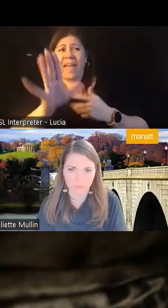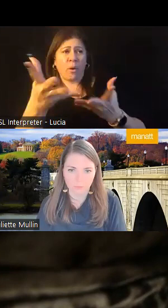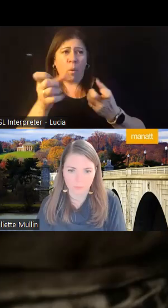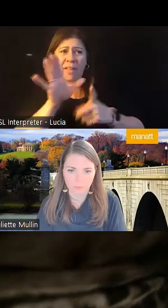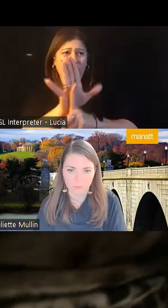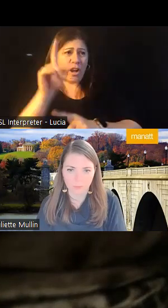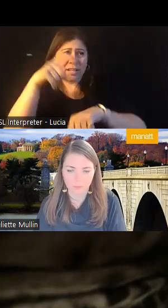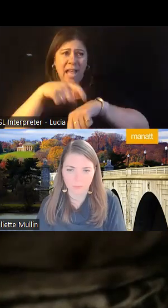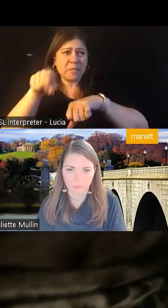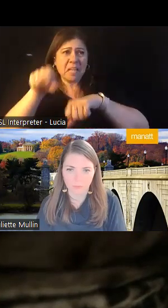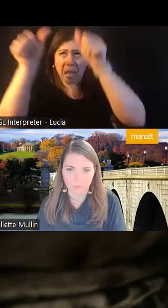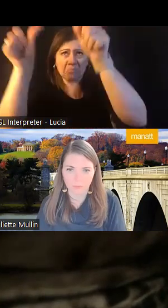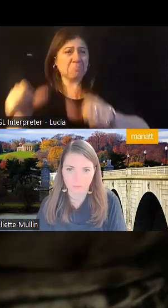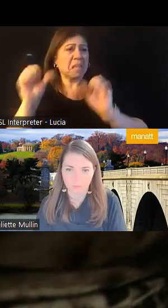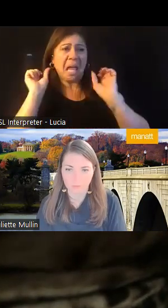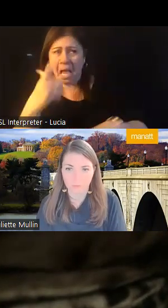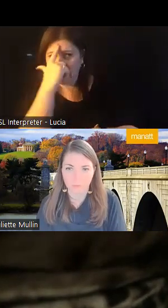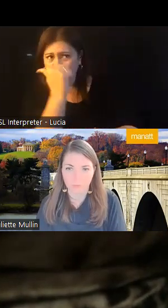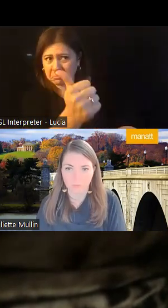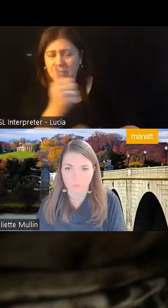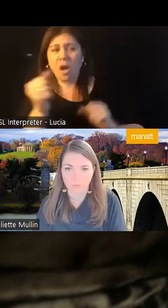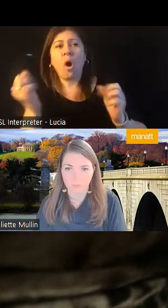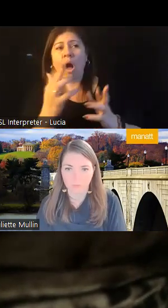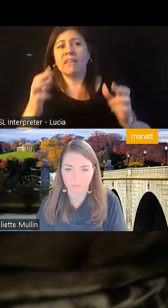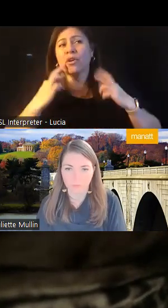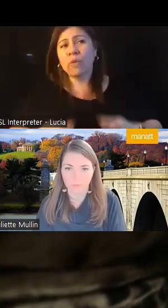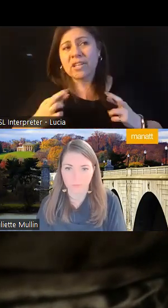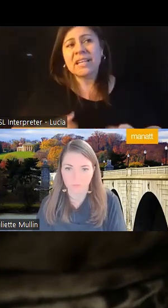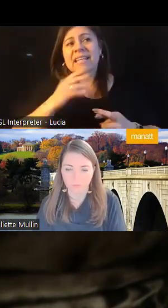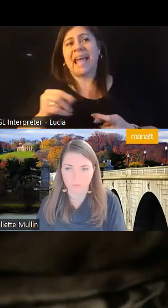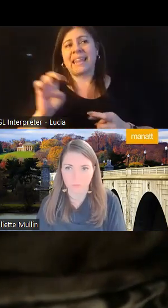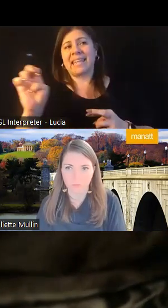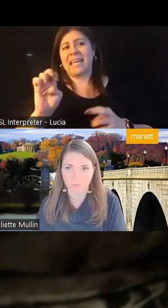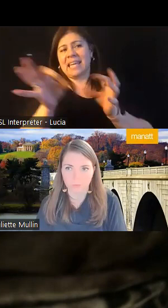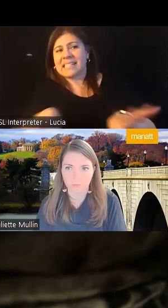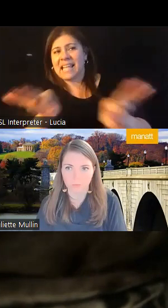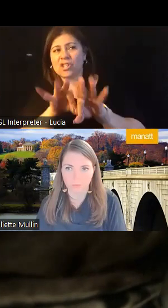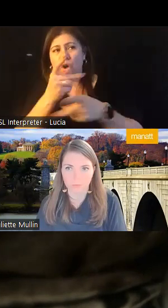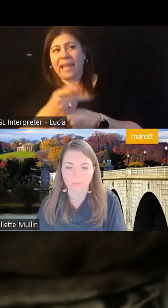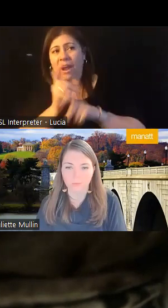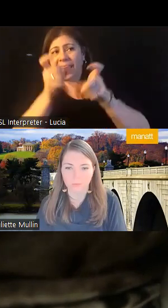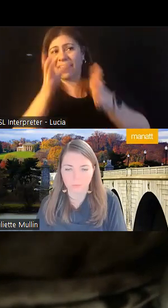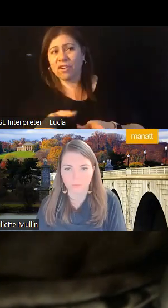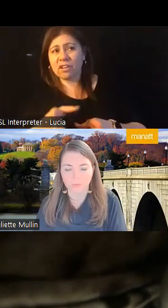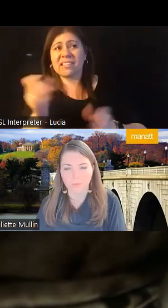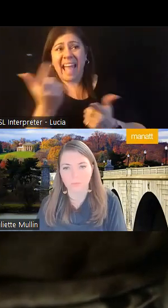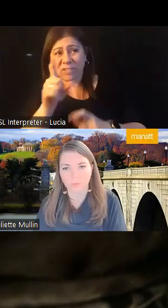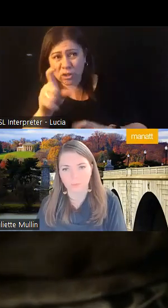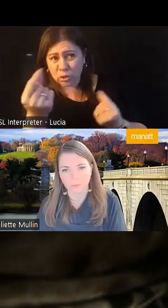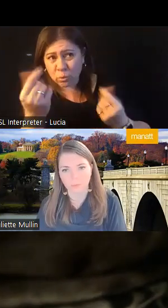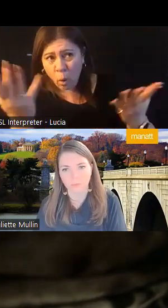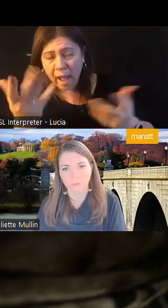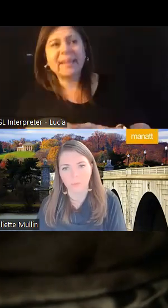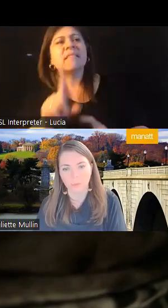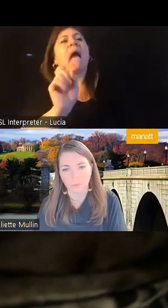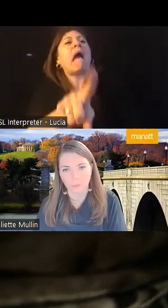doors. All the residents and the essential caregivers have to do is just ask. But it states in bold